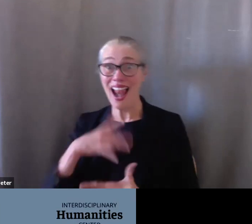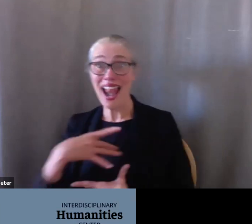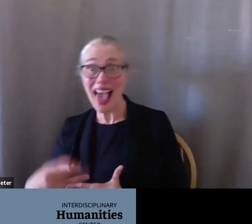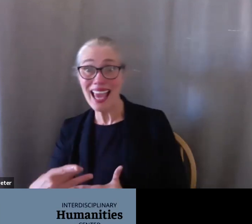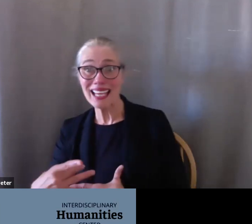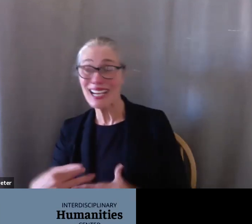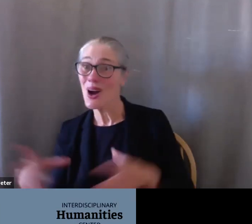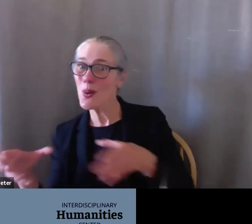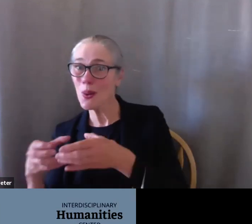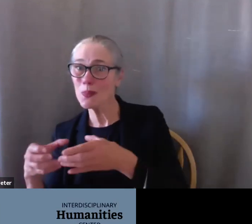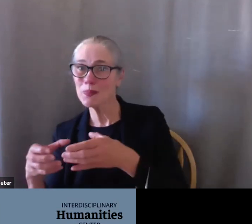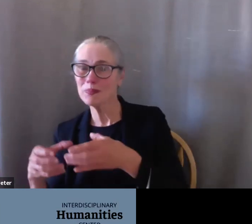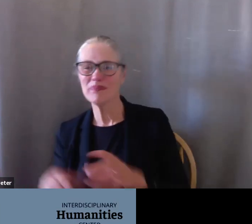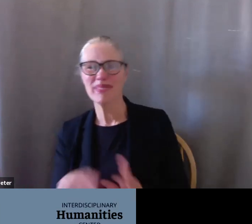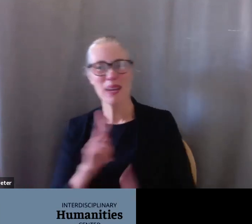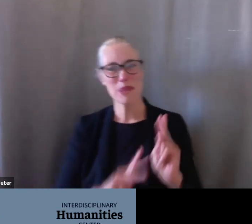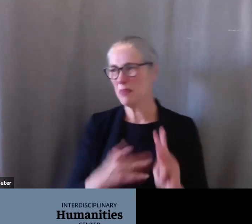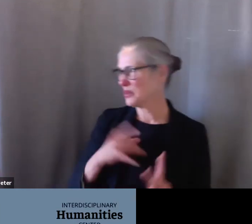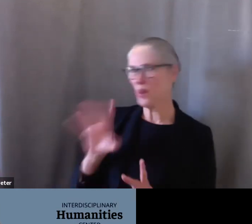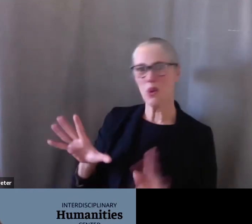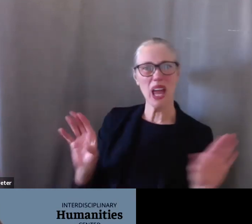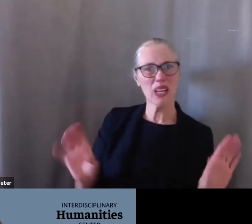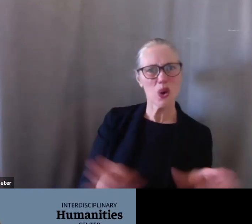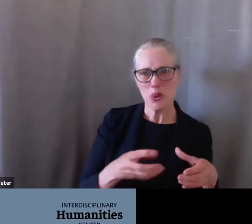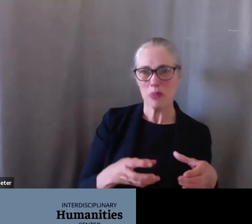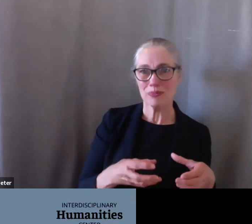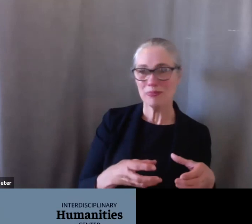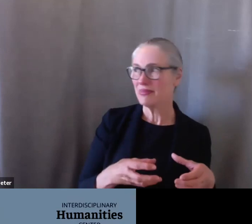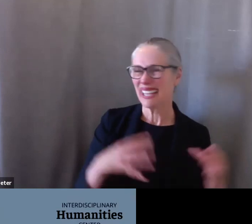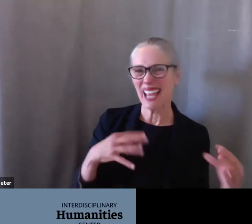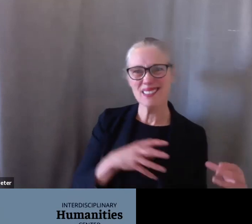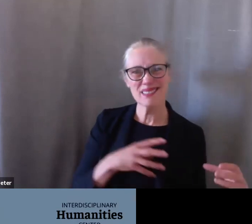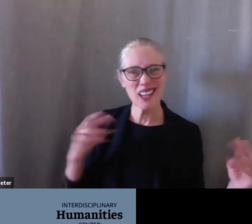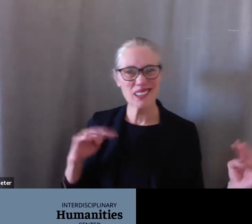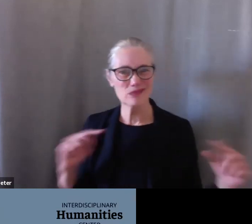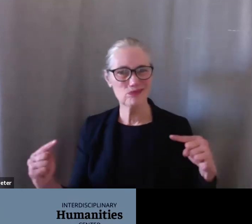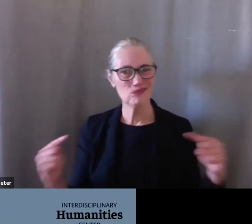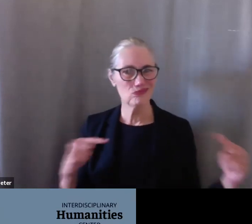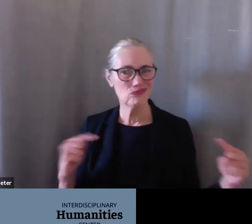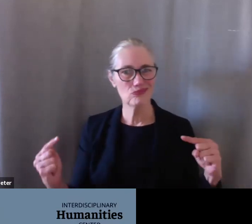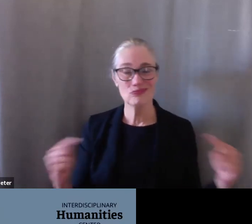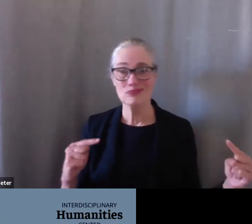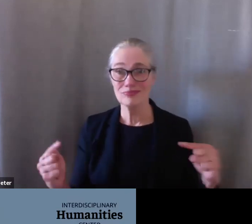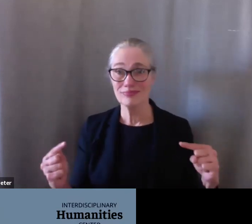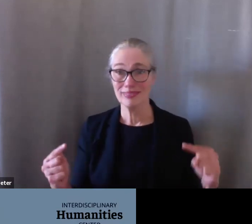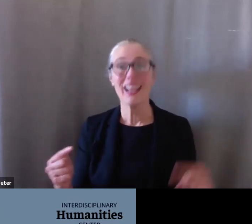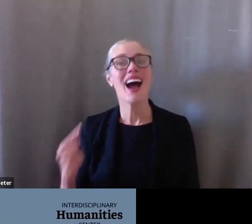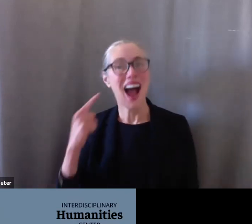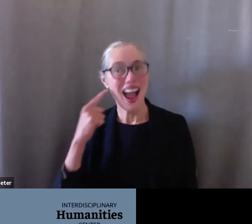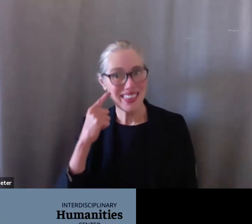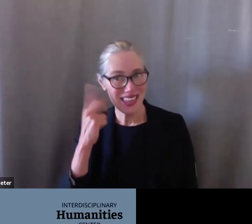that. I think some degree of economic redistribution of resources is completely